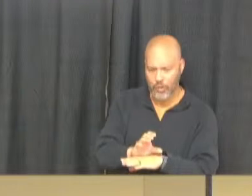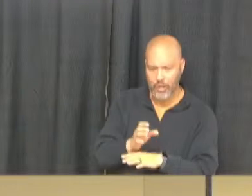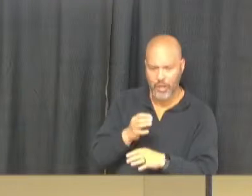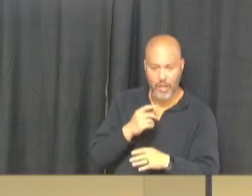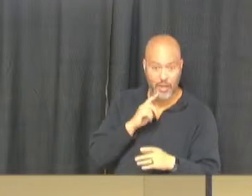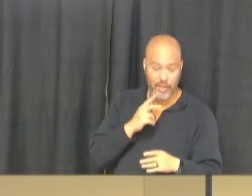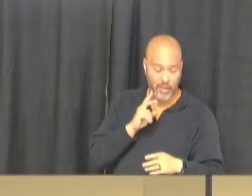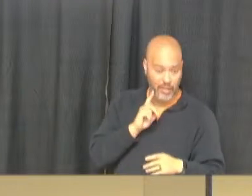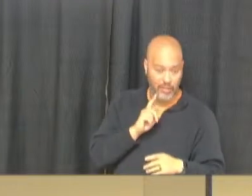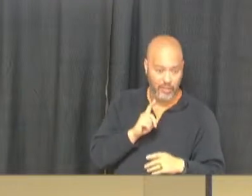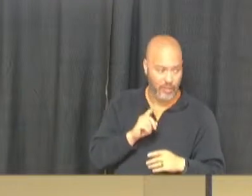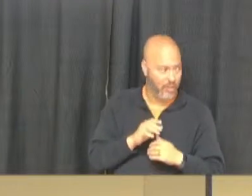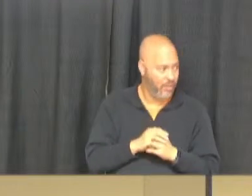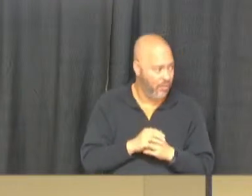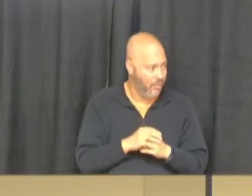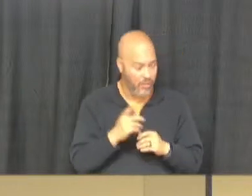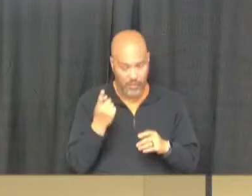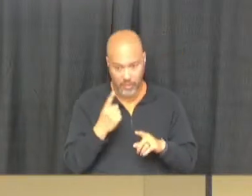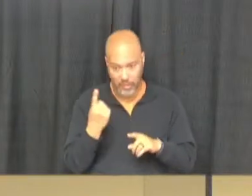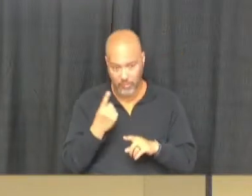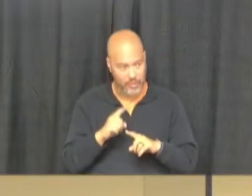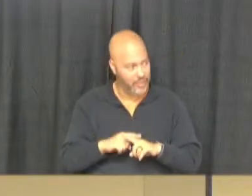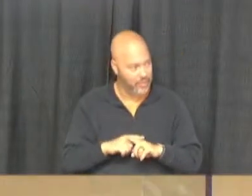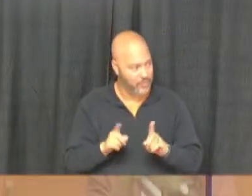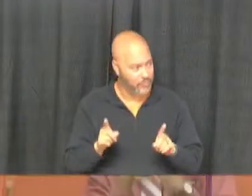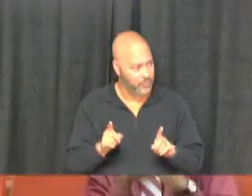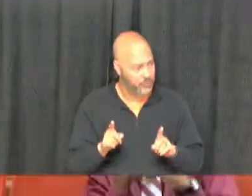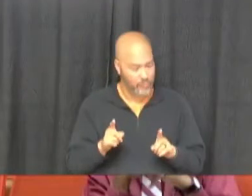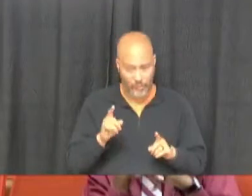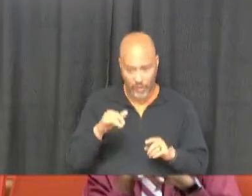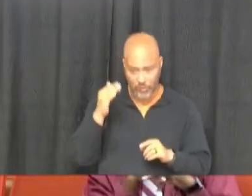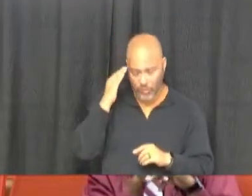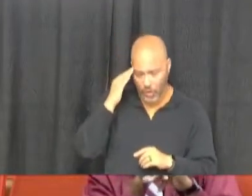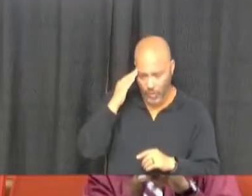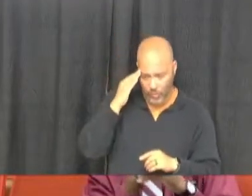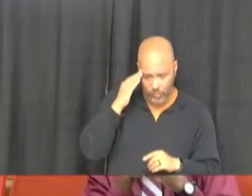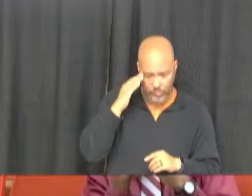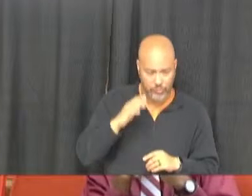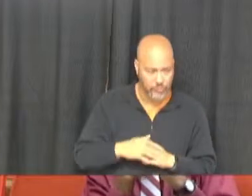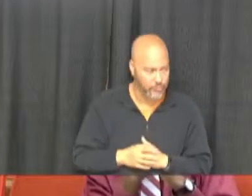Is there something different there? Sure. That you know of?